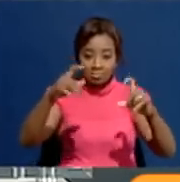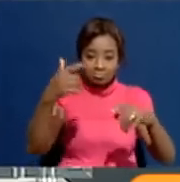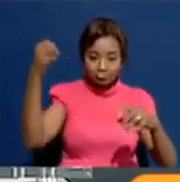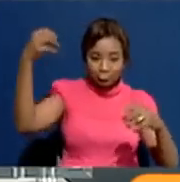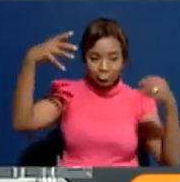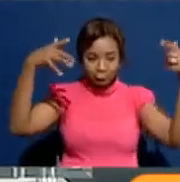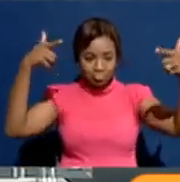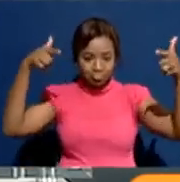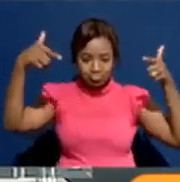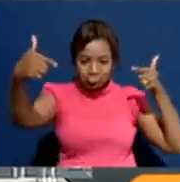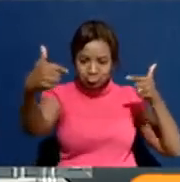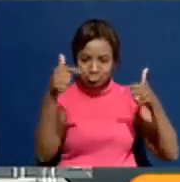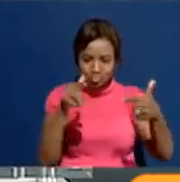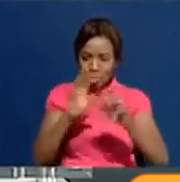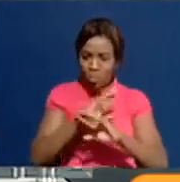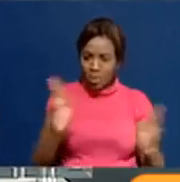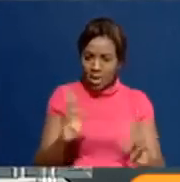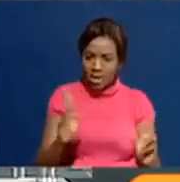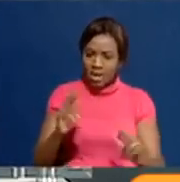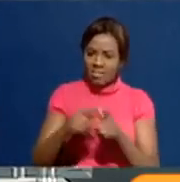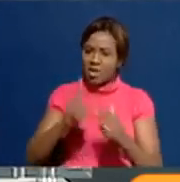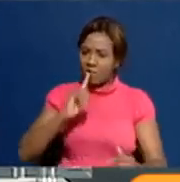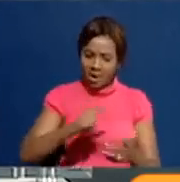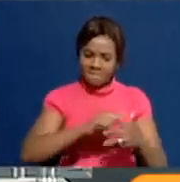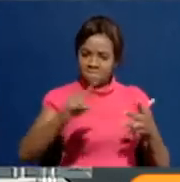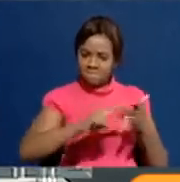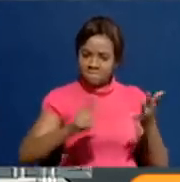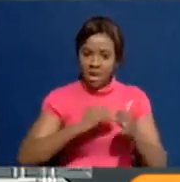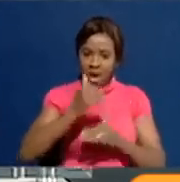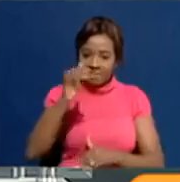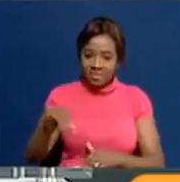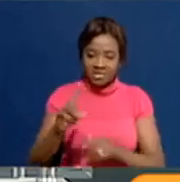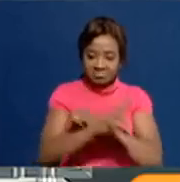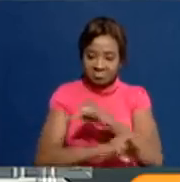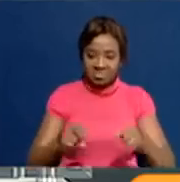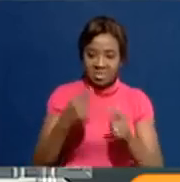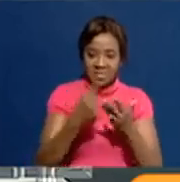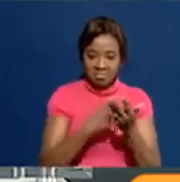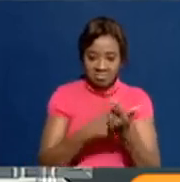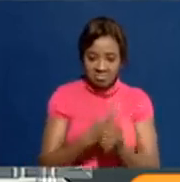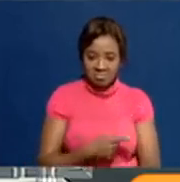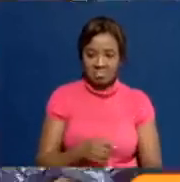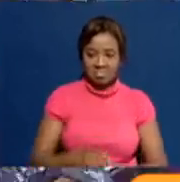making demands of the presenters before taking off with their valuables. Marianne Nyambura reports.